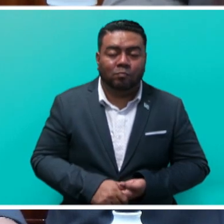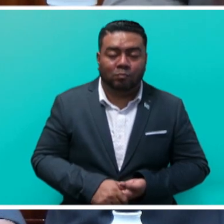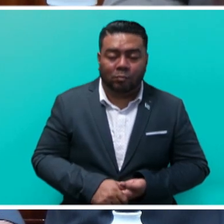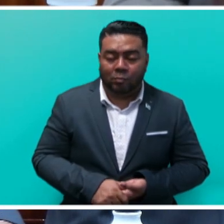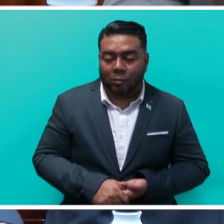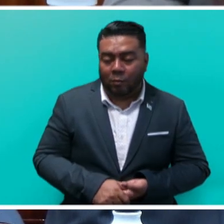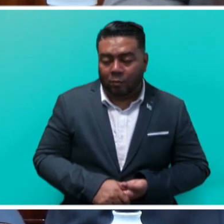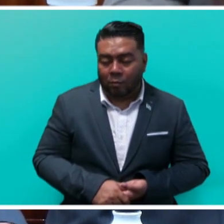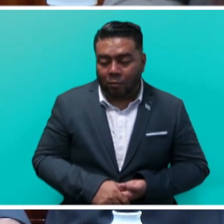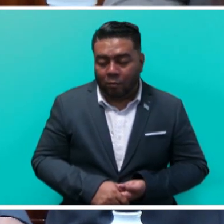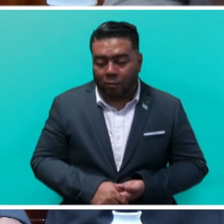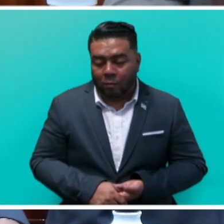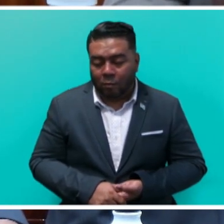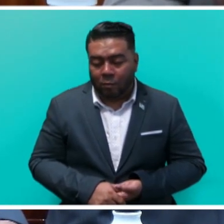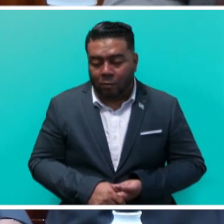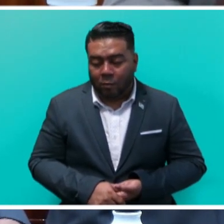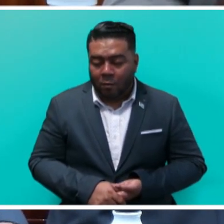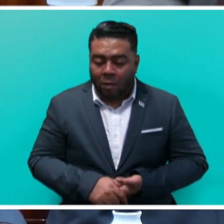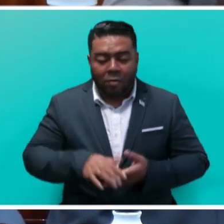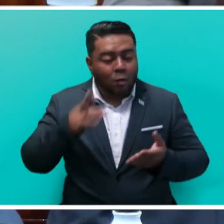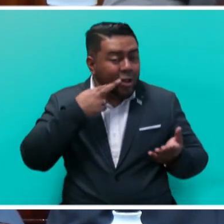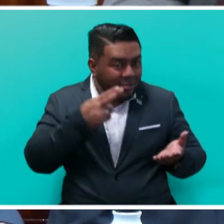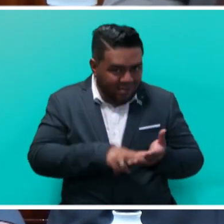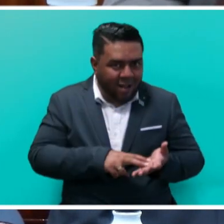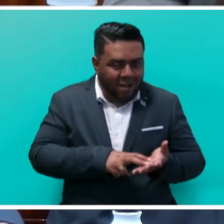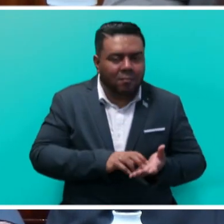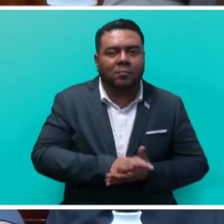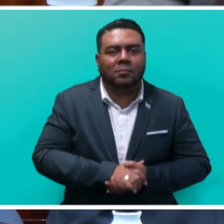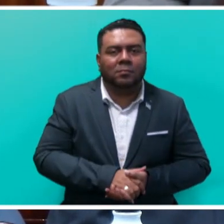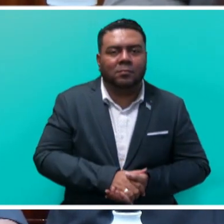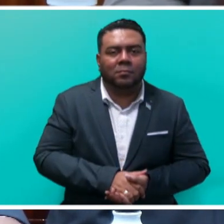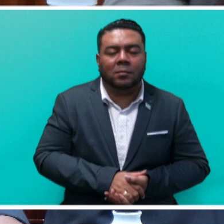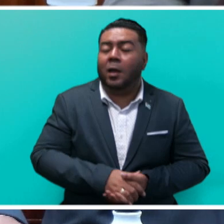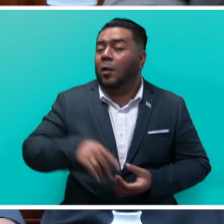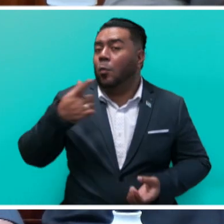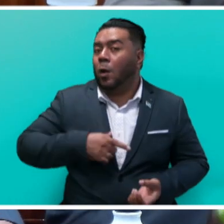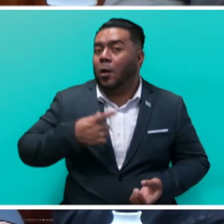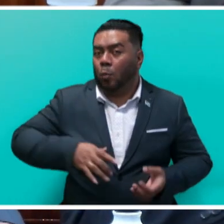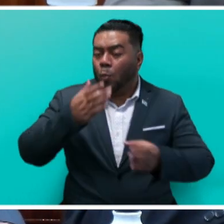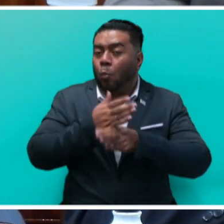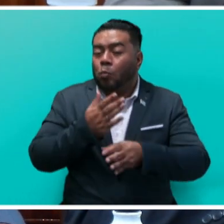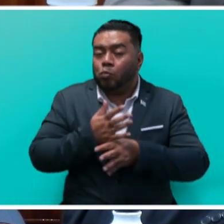PPSR, the register, and while working with